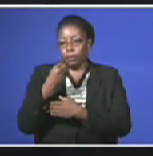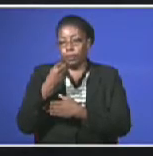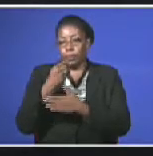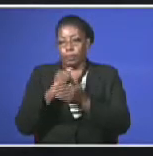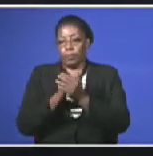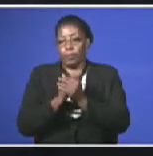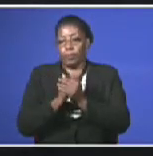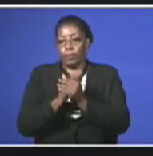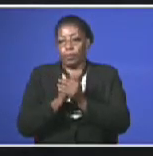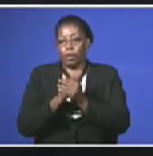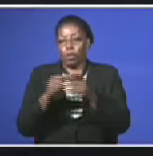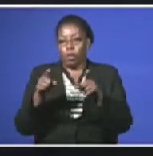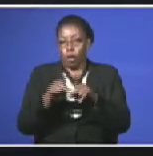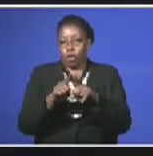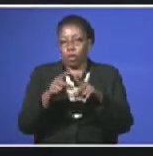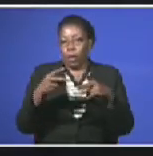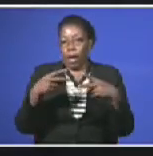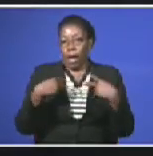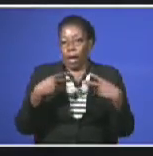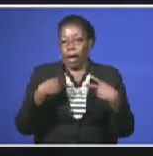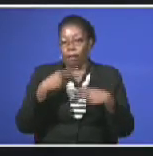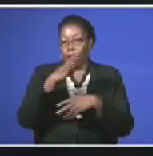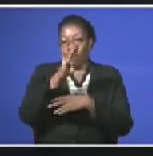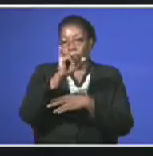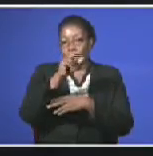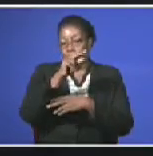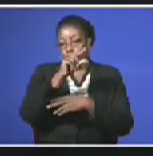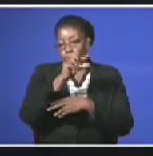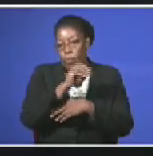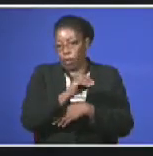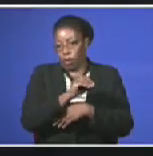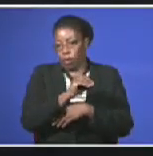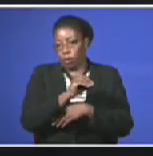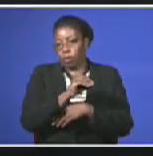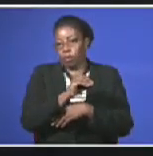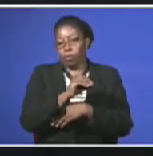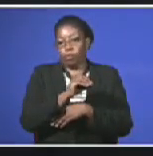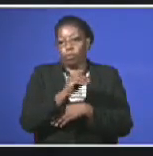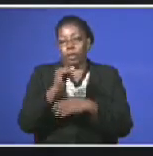be there, we also have bingo that's going to be quite spectacular.